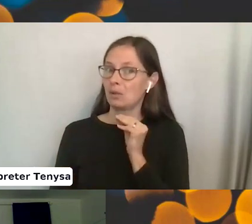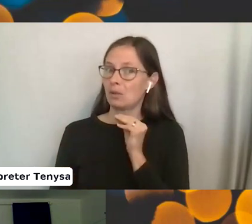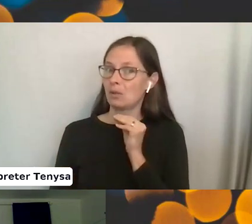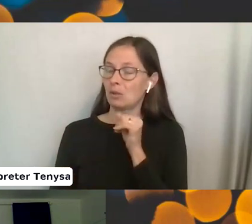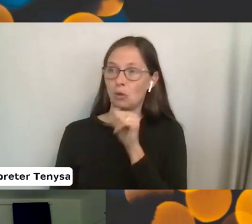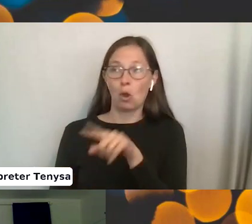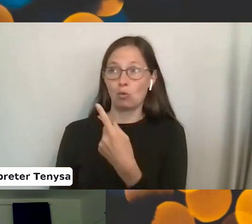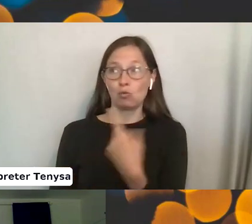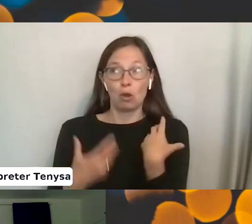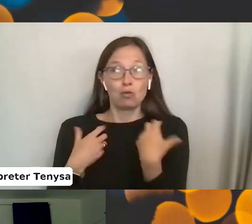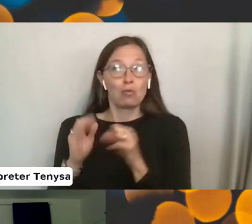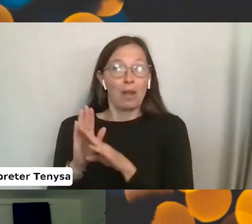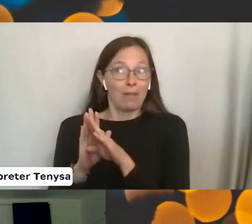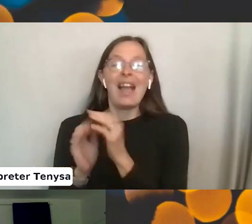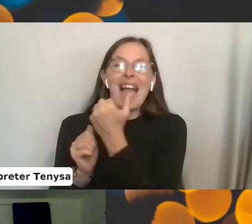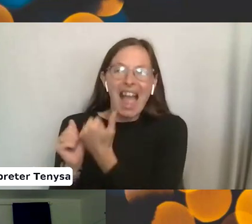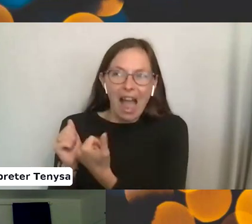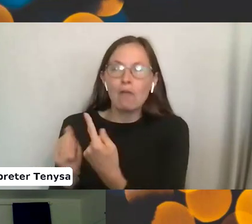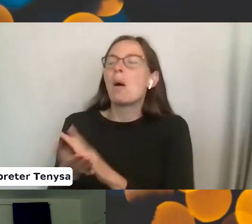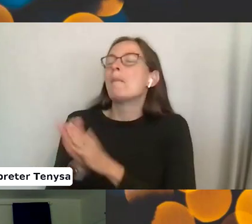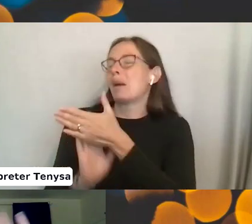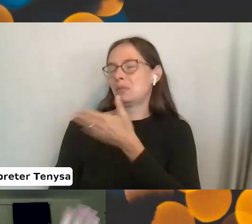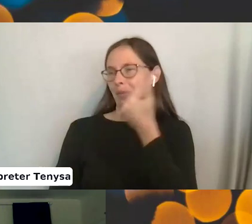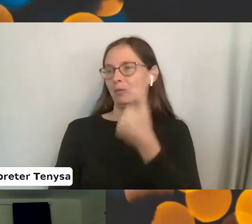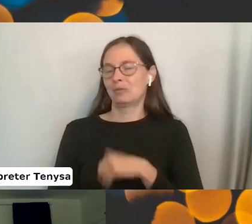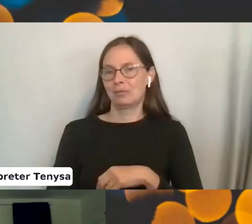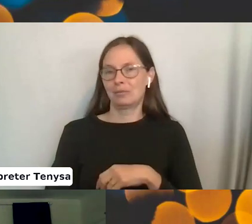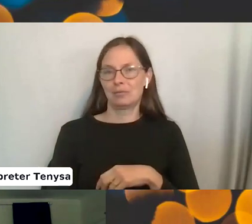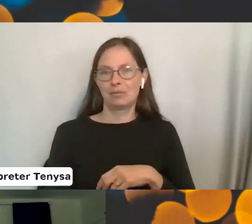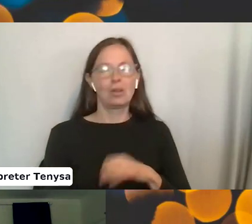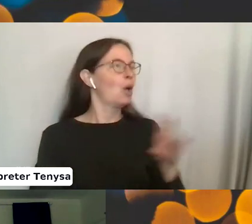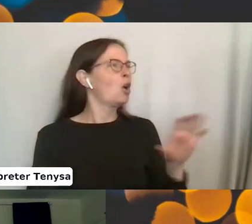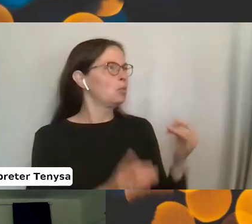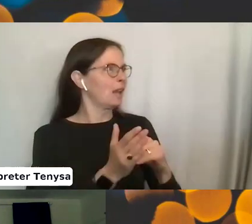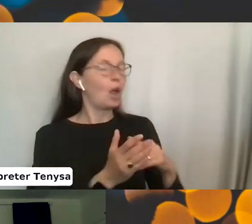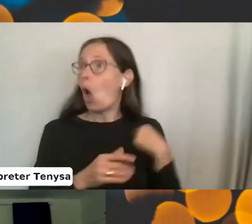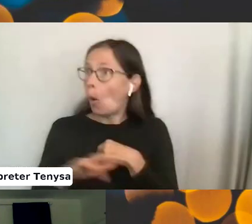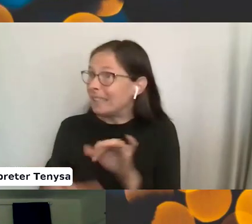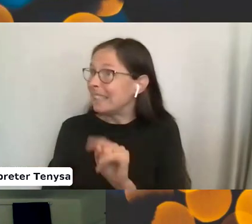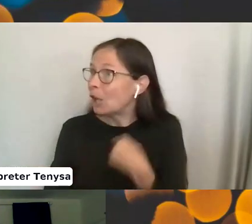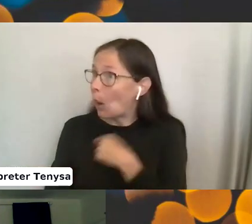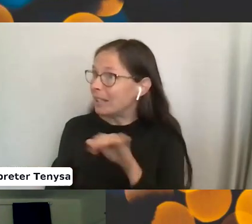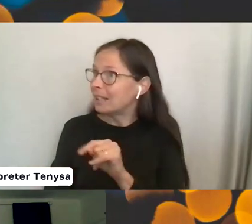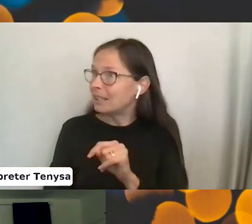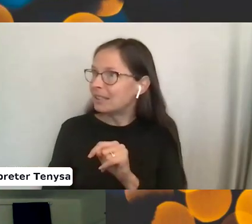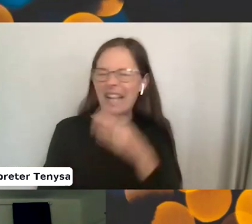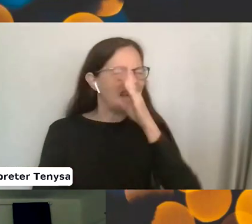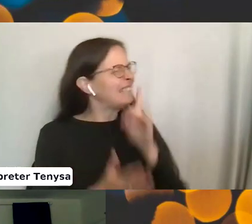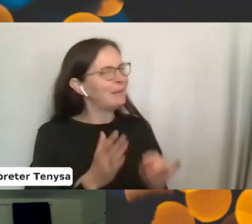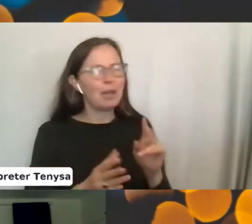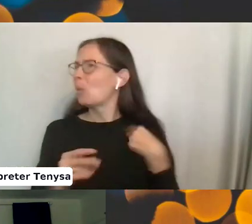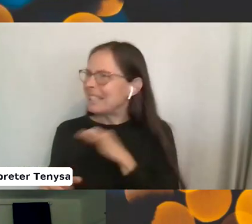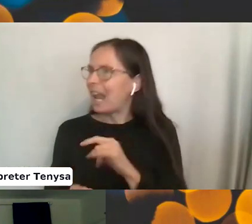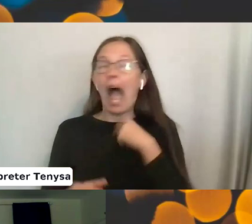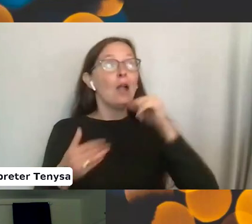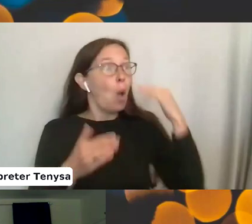just recover, everyone becomes better. Okay, let's do it again. Well, we did it though. Oh, God damn it. Okay, sorry. I didn't know we were